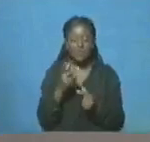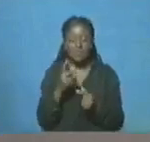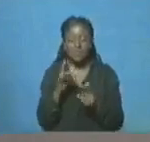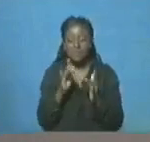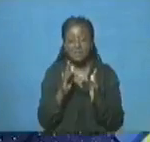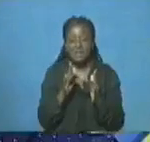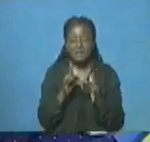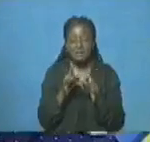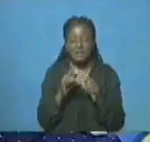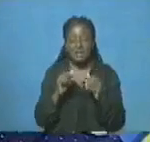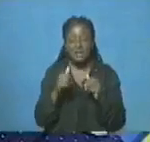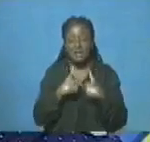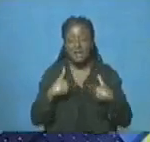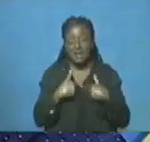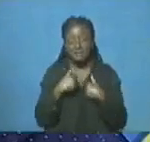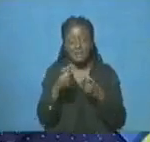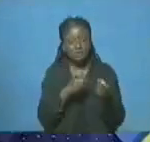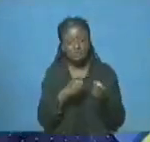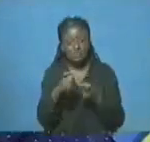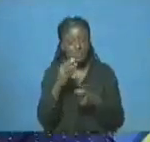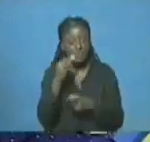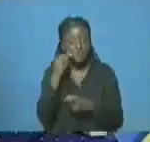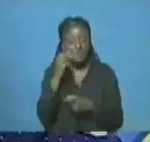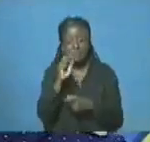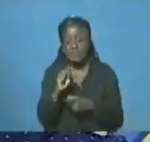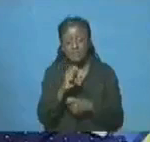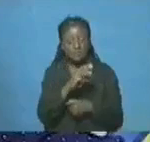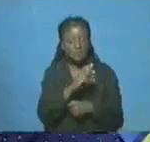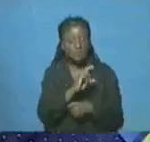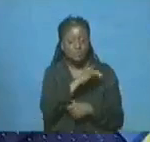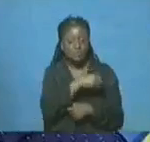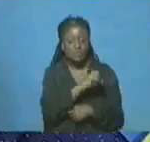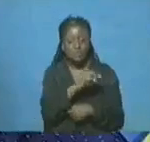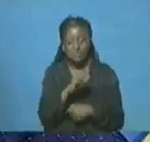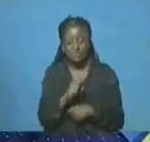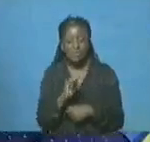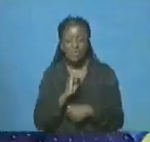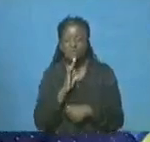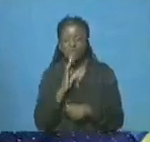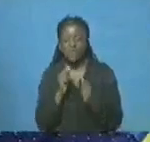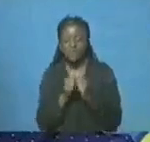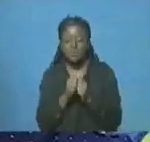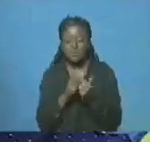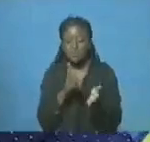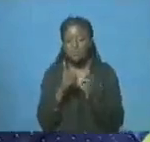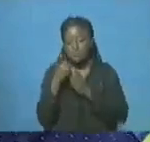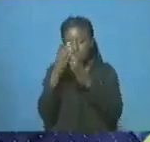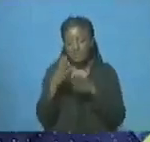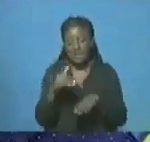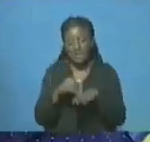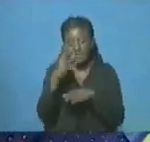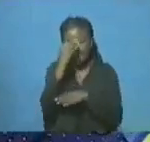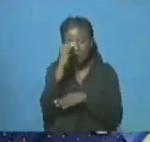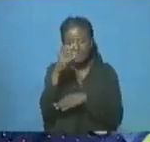Animal Control, Ms. Jones, and I've spoken with Director Price from the Ministry of Agriculture. And I've